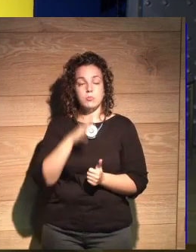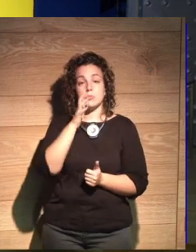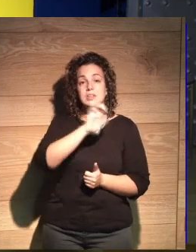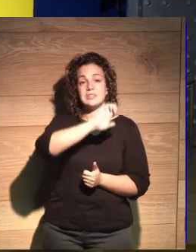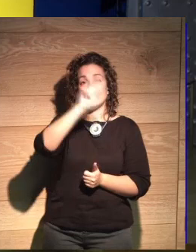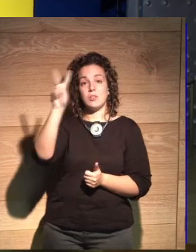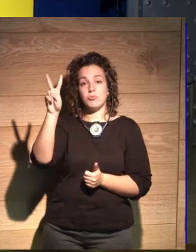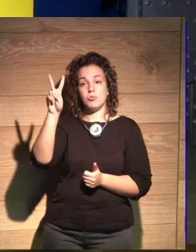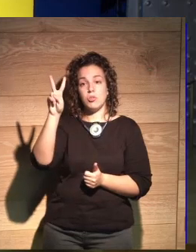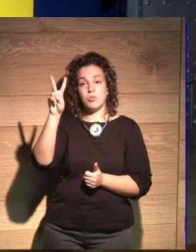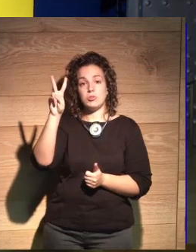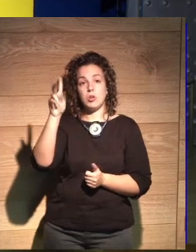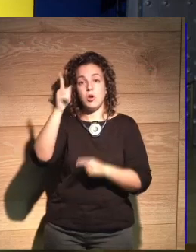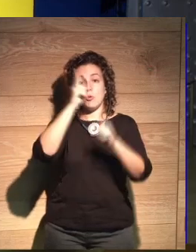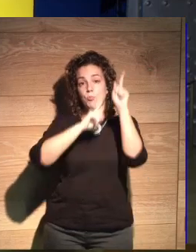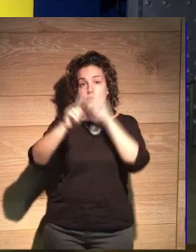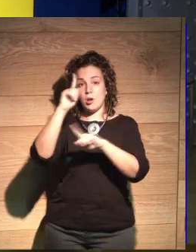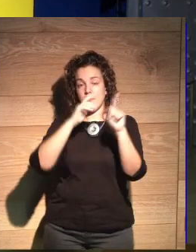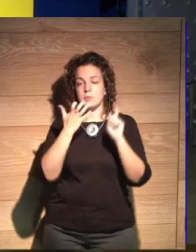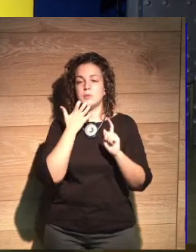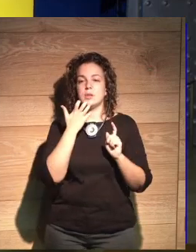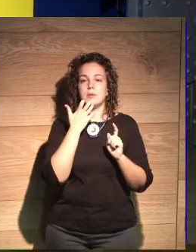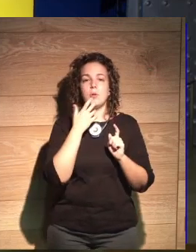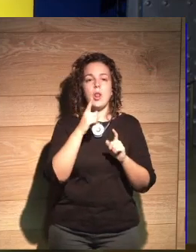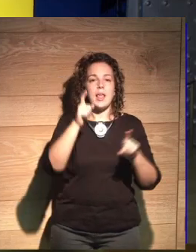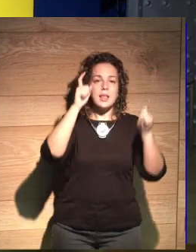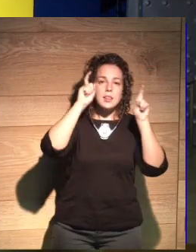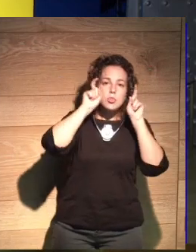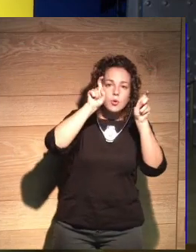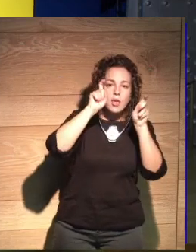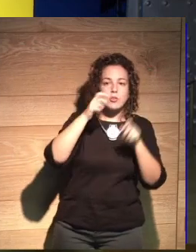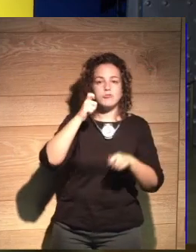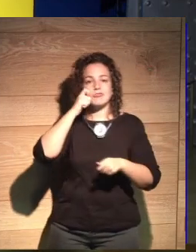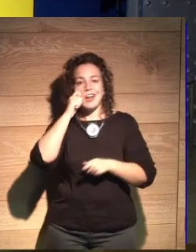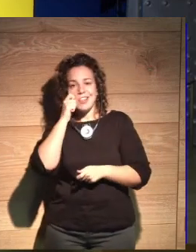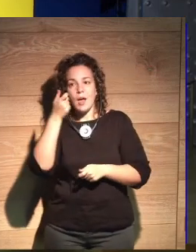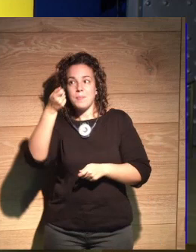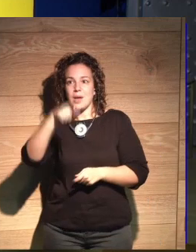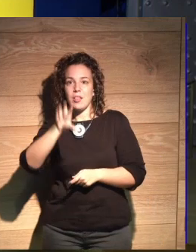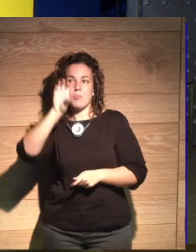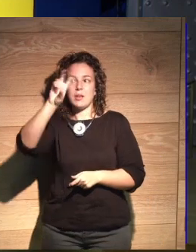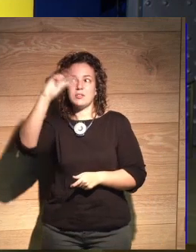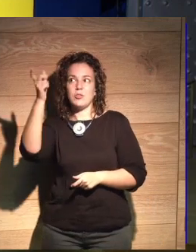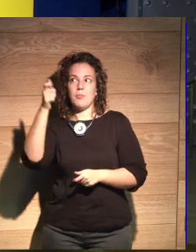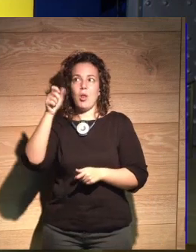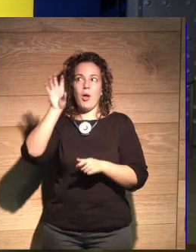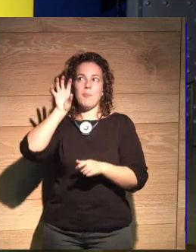but we will not look to Spain and Germany and Canada and Japan for how to solve our problems.